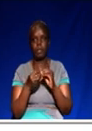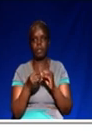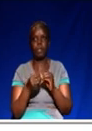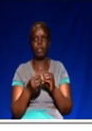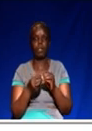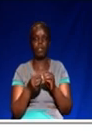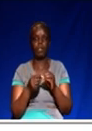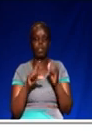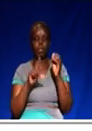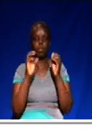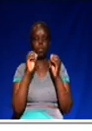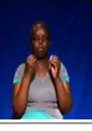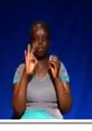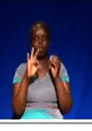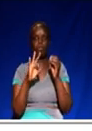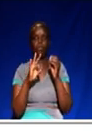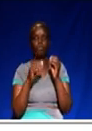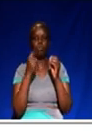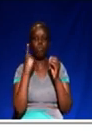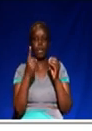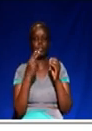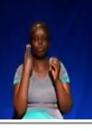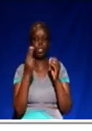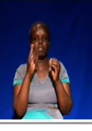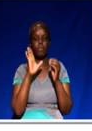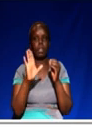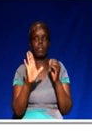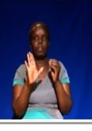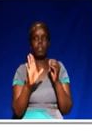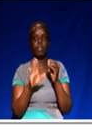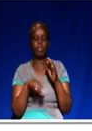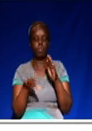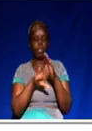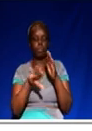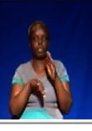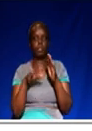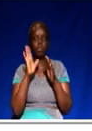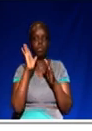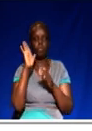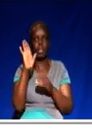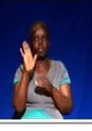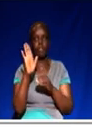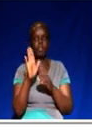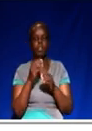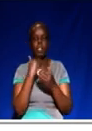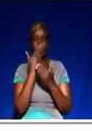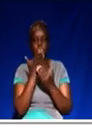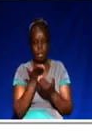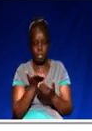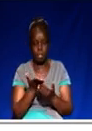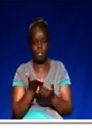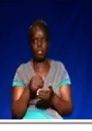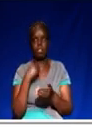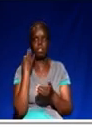the logarithm of 125 to the base of 5, and the answer